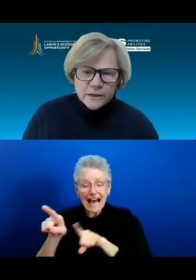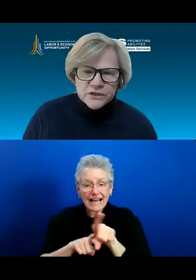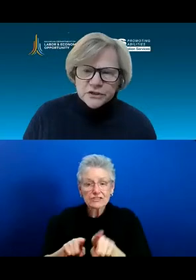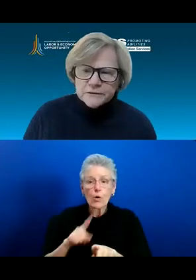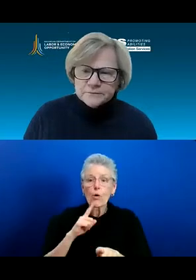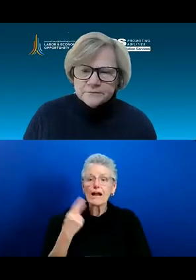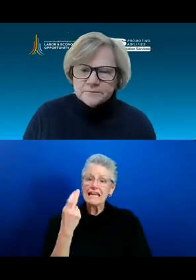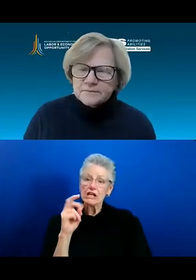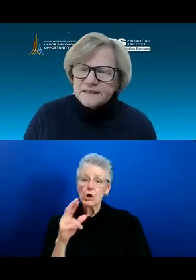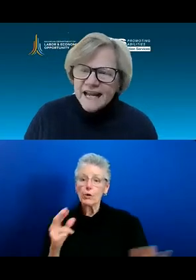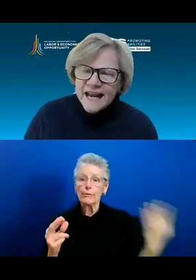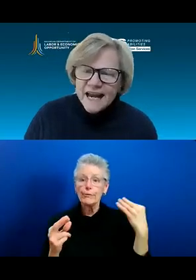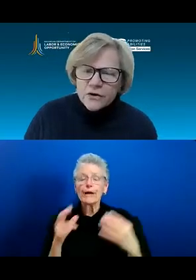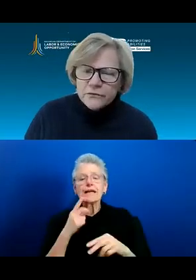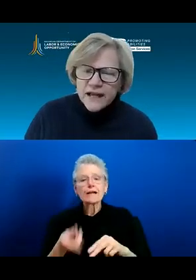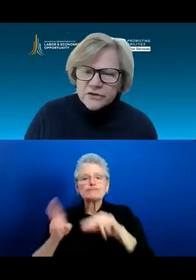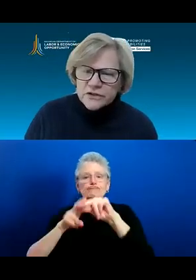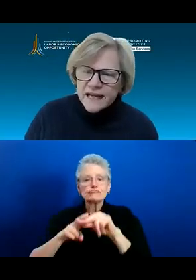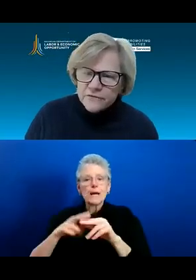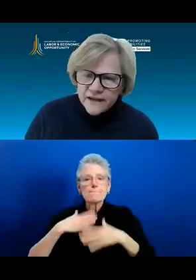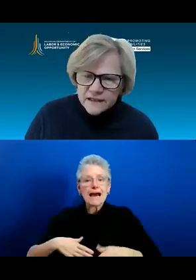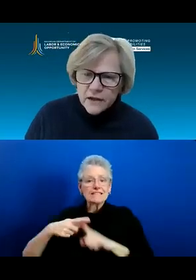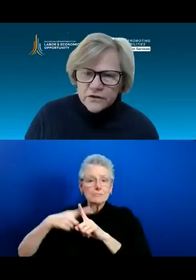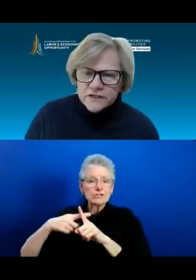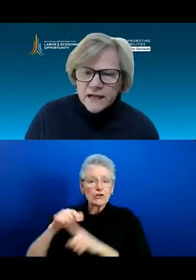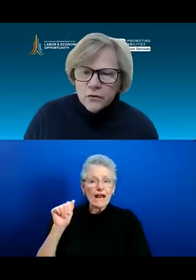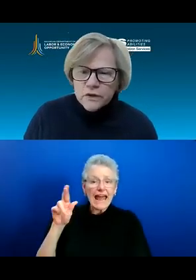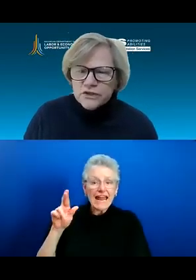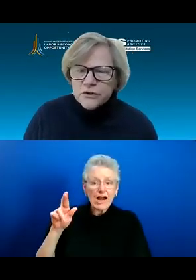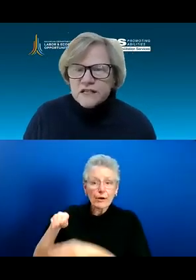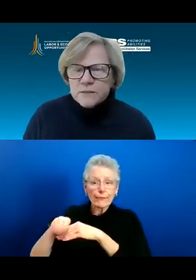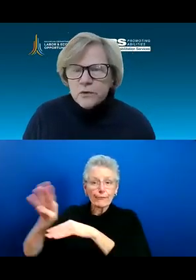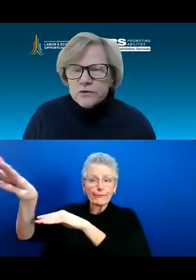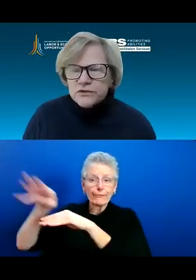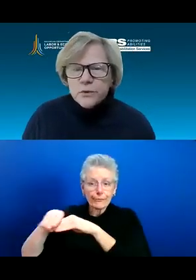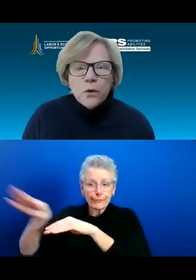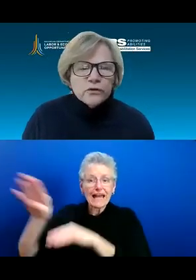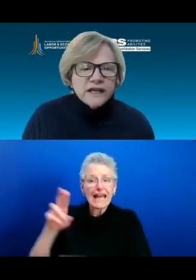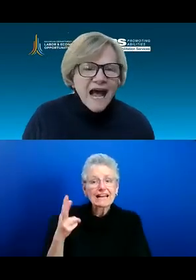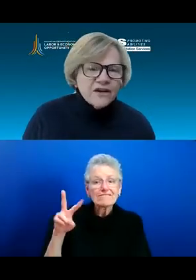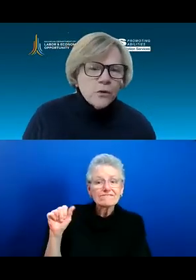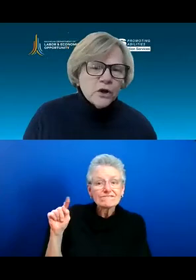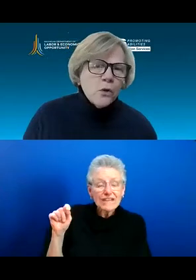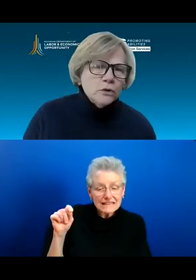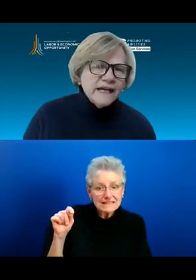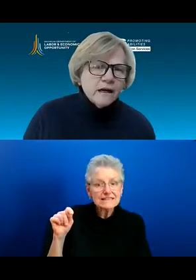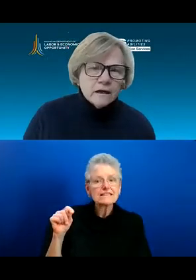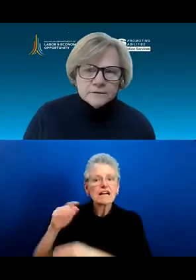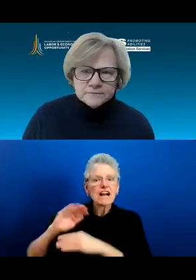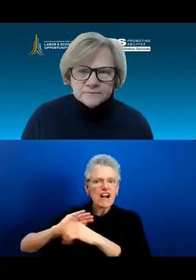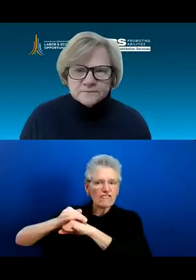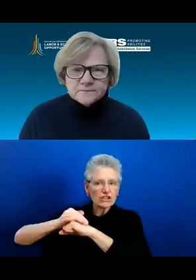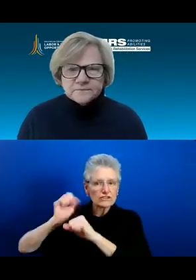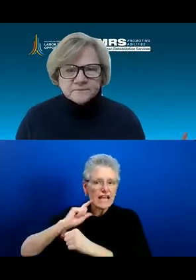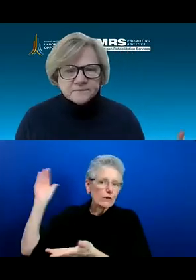body temperature. Air deflectors and vent covers reduce exposure to overly hot or cold air.